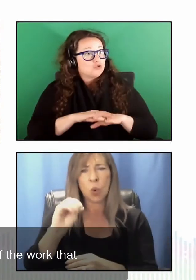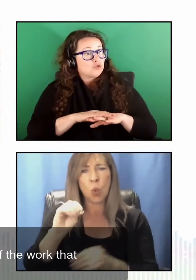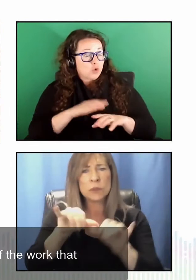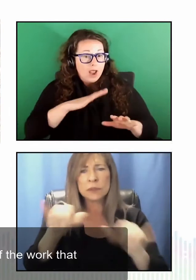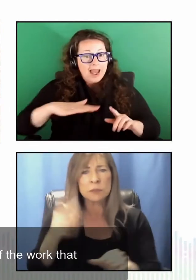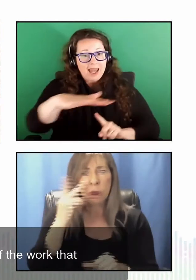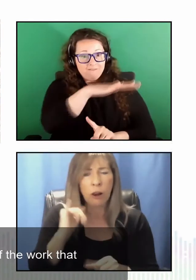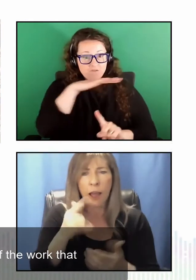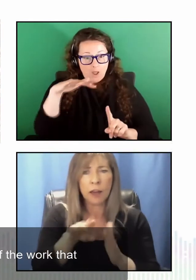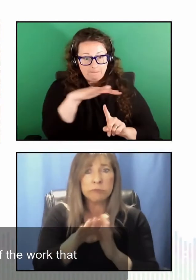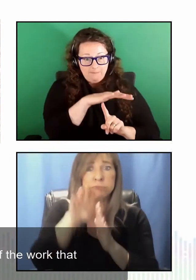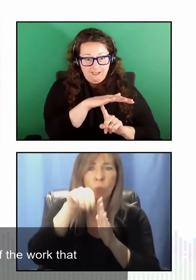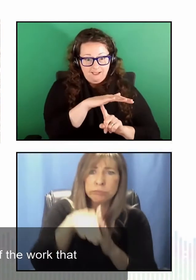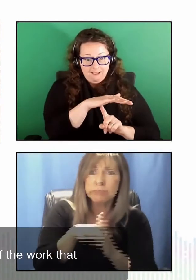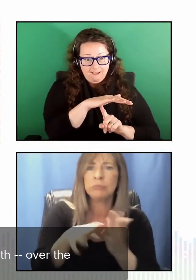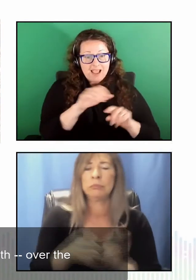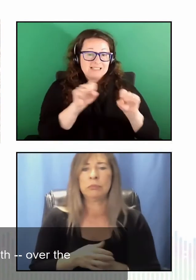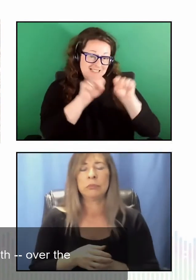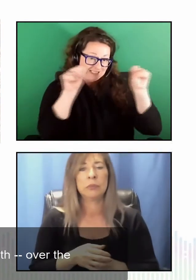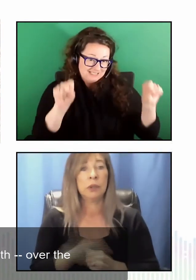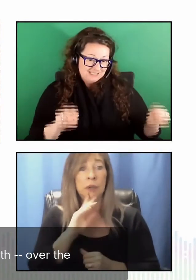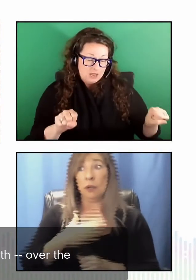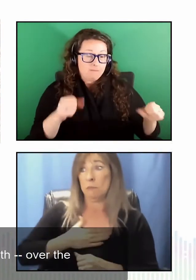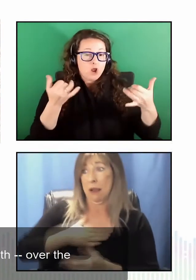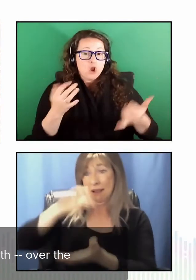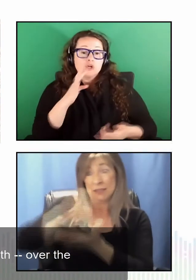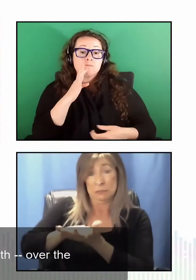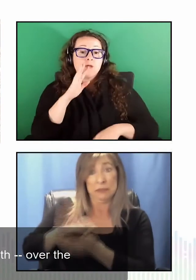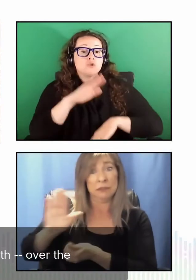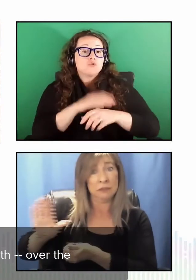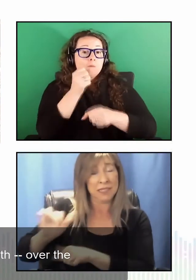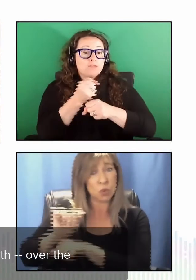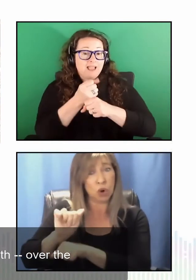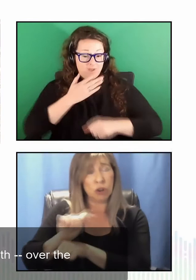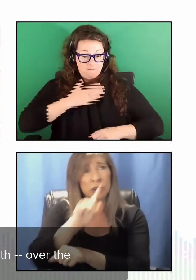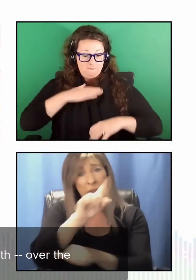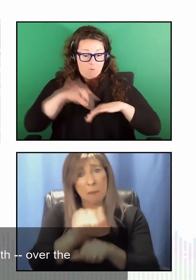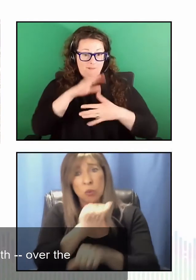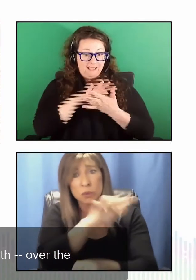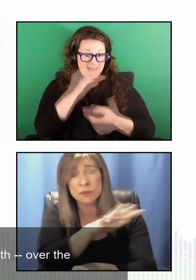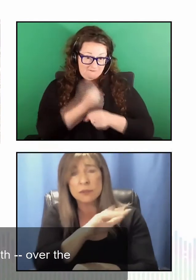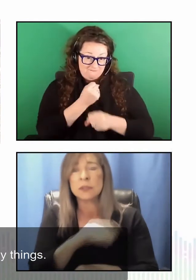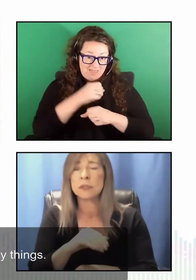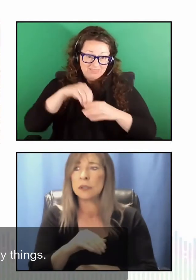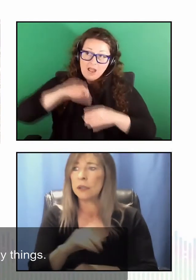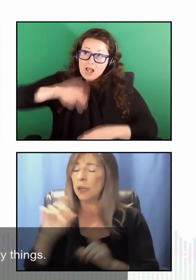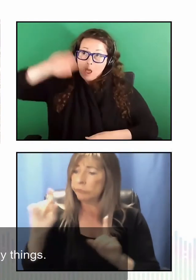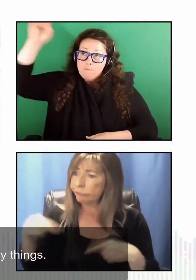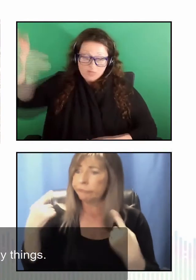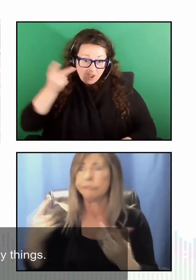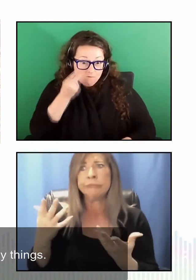I look at some of the work that my husband has done in the mountains with over the